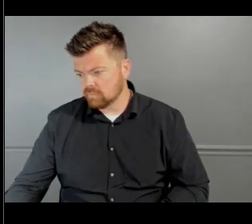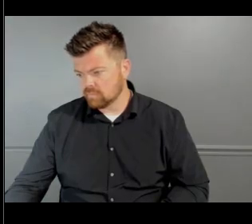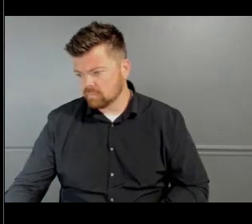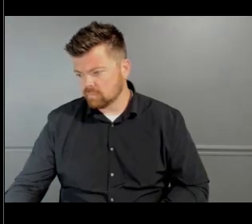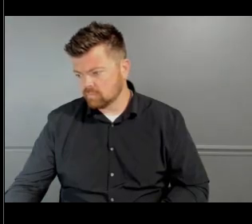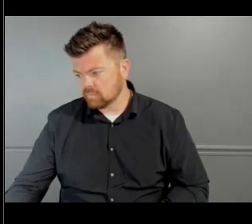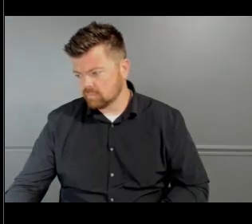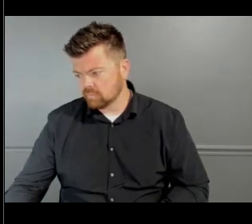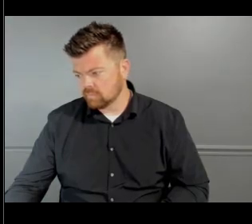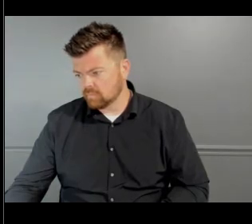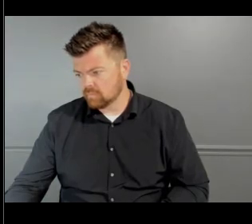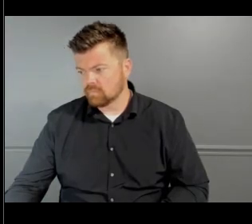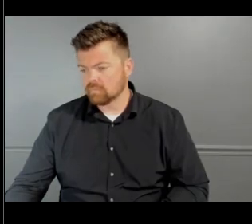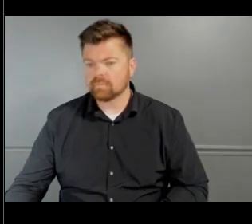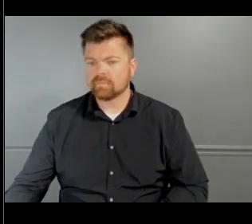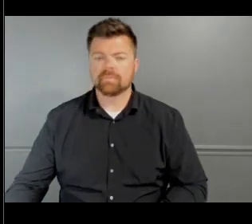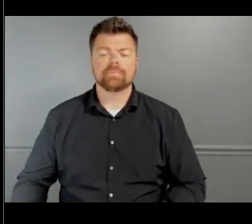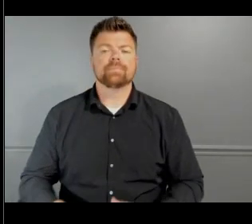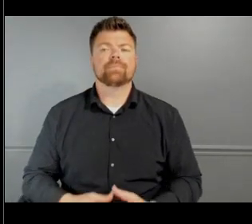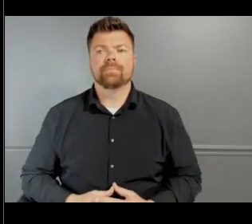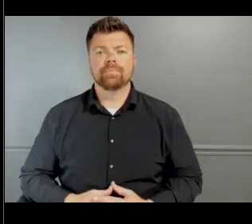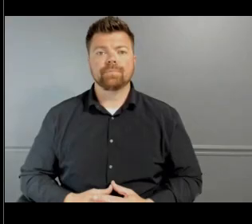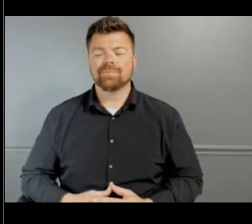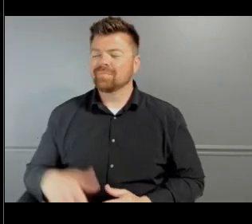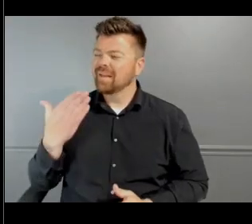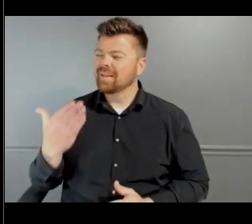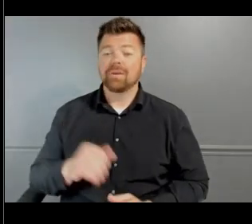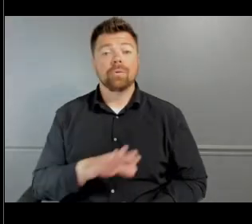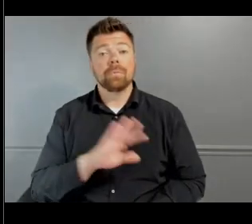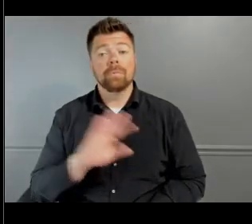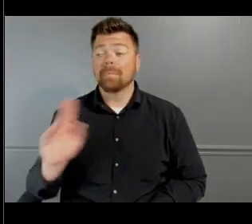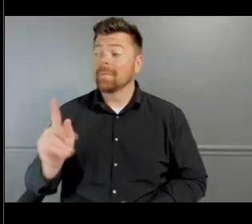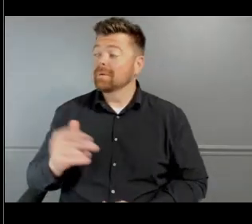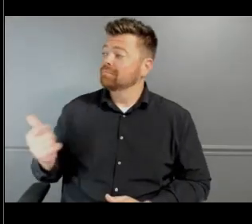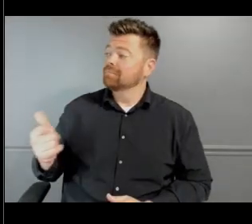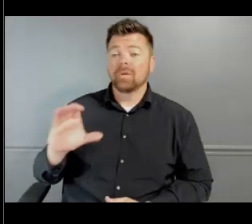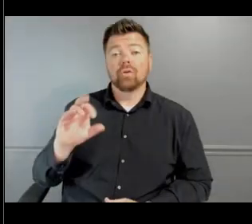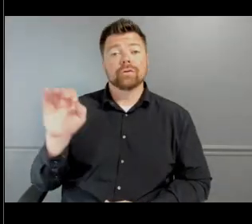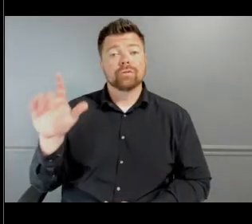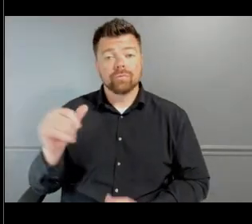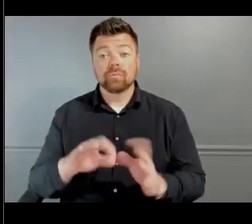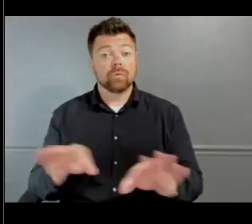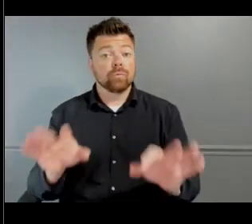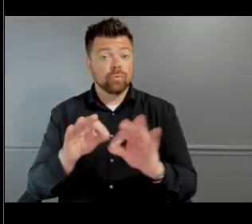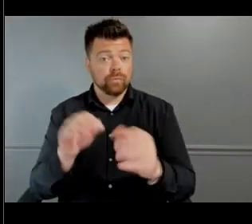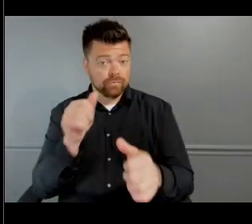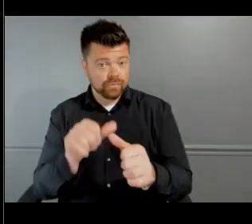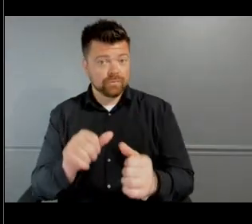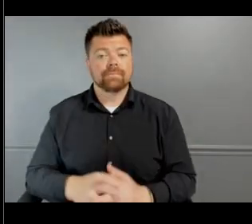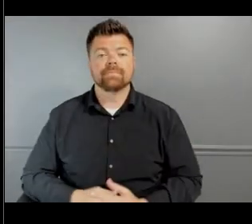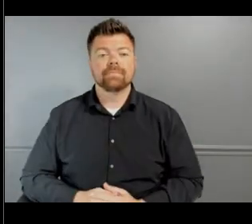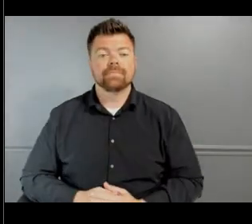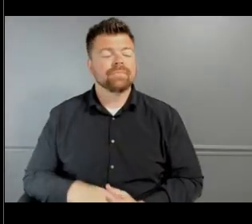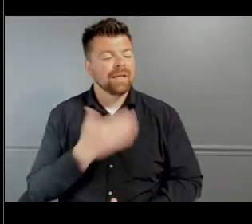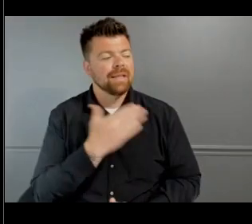All right, go ahead and close that poll. Thank you so much. And back to you, Crystal, for the key takeaways. Thank you,